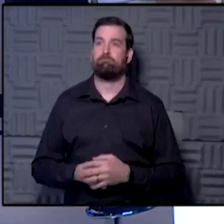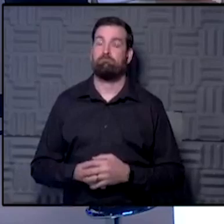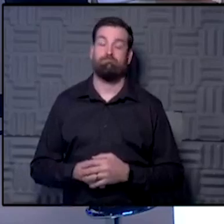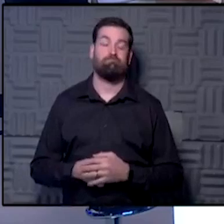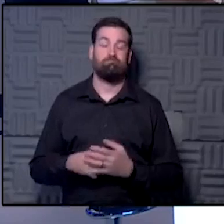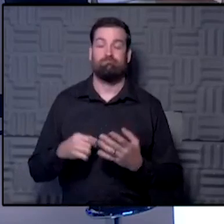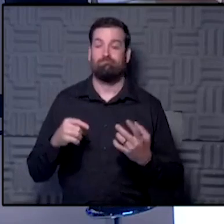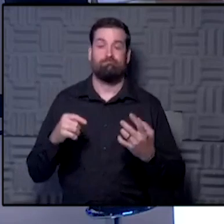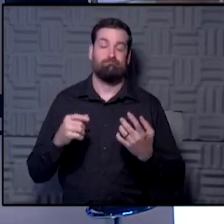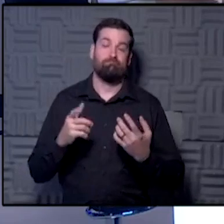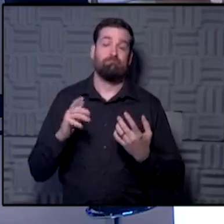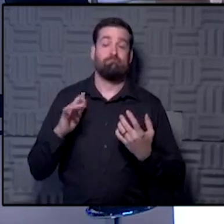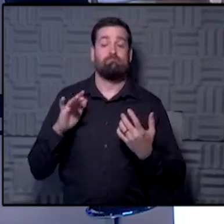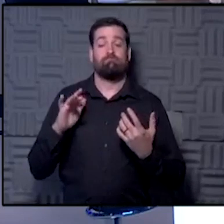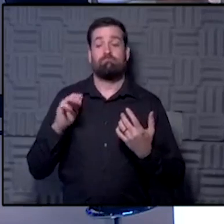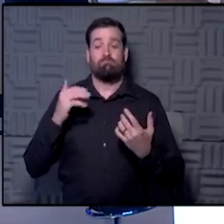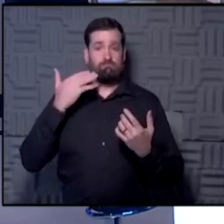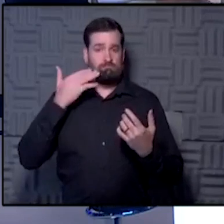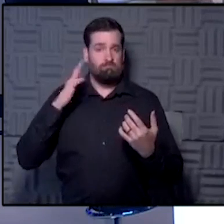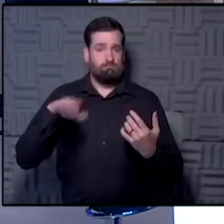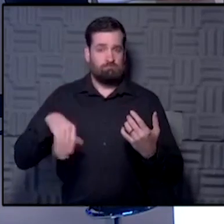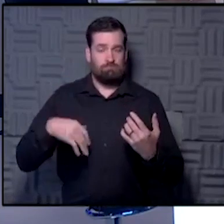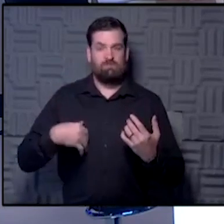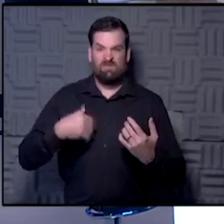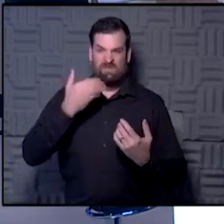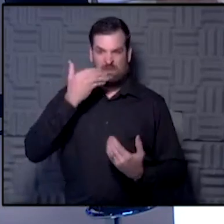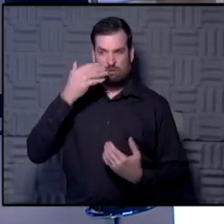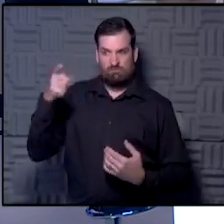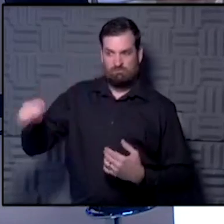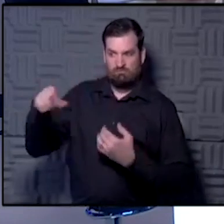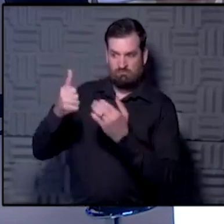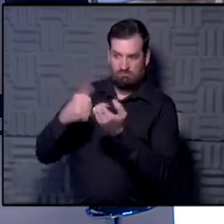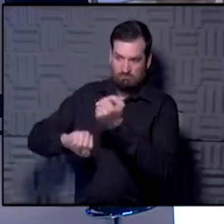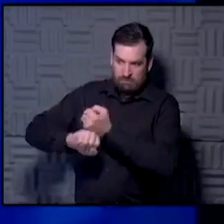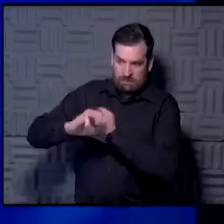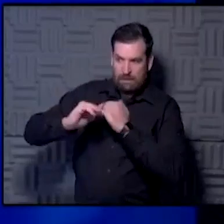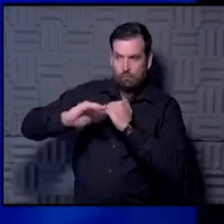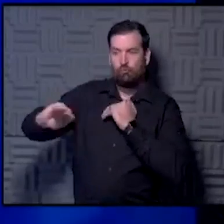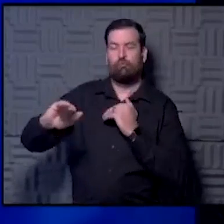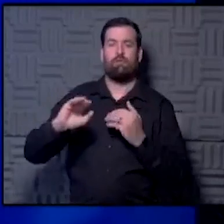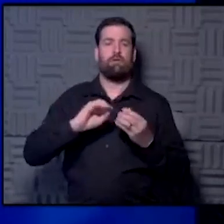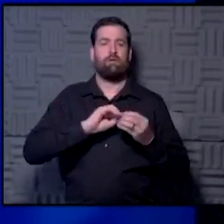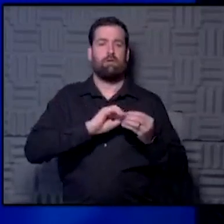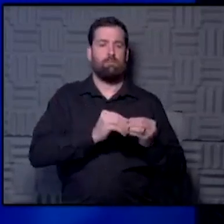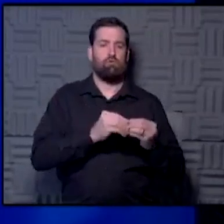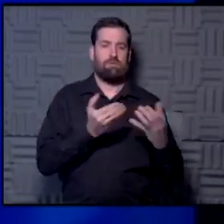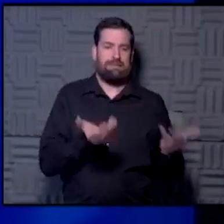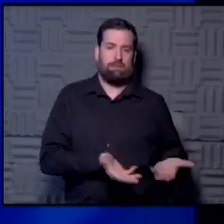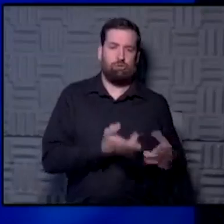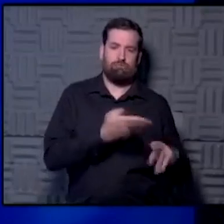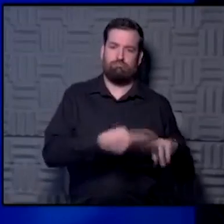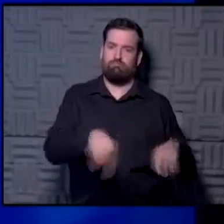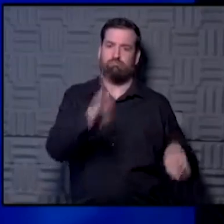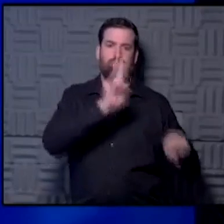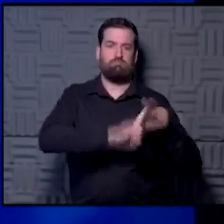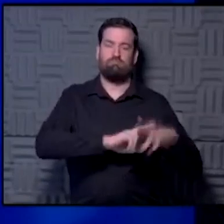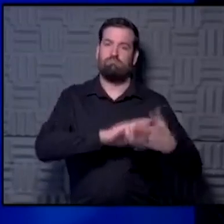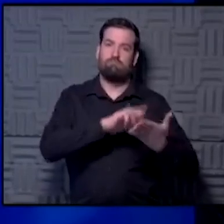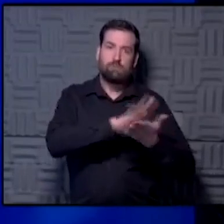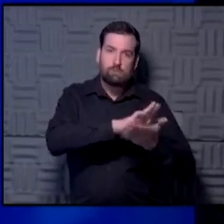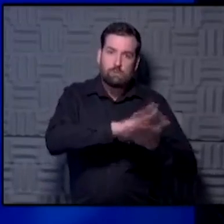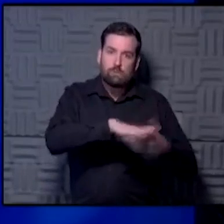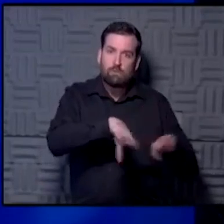other things. And I know that it's good that they're stable, but that number coming up here, you just got to think that between the